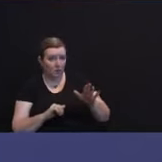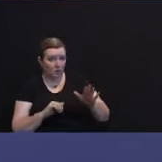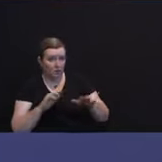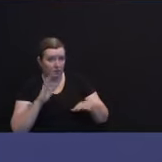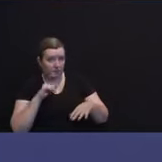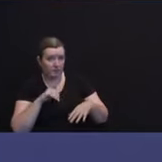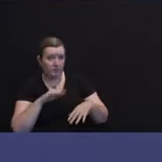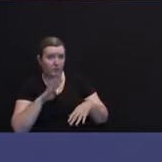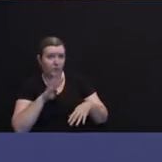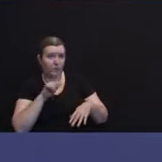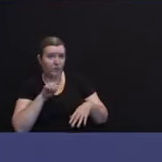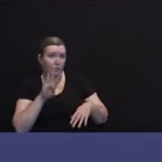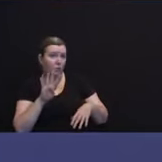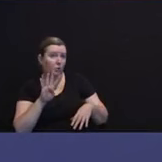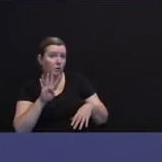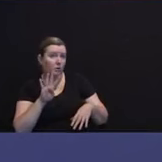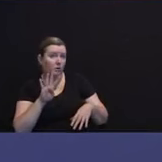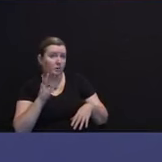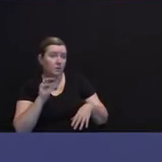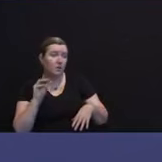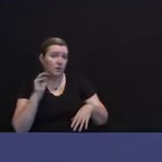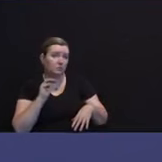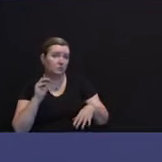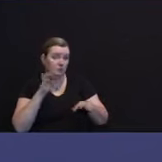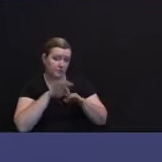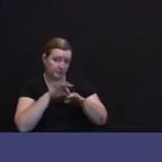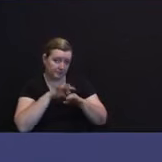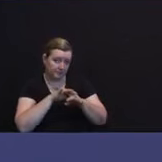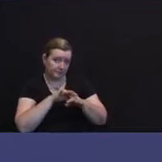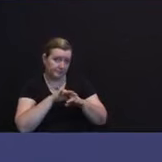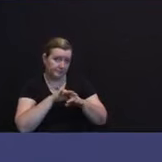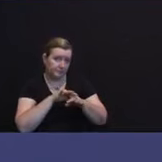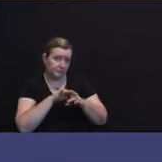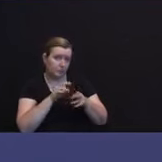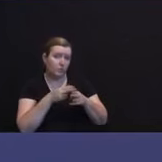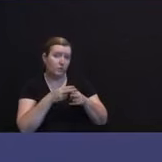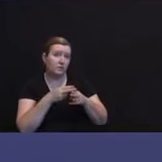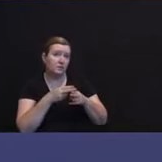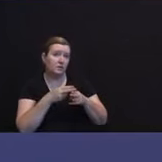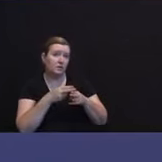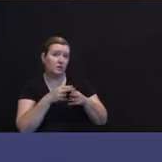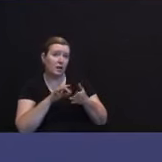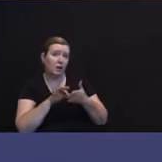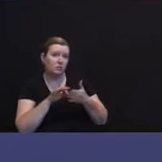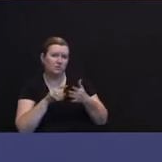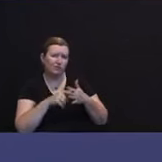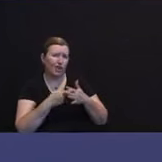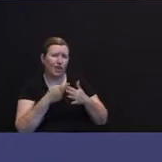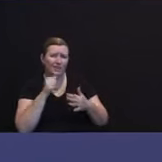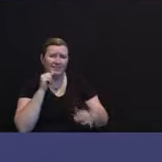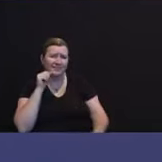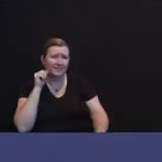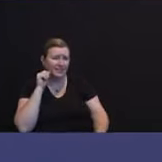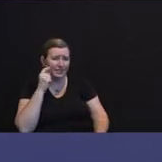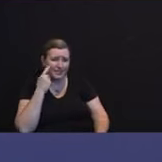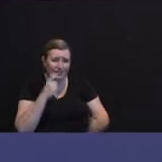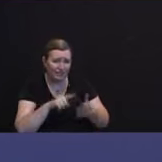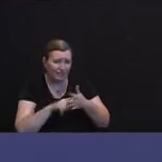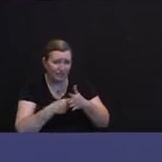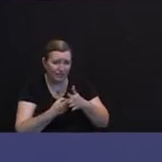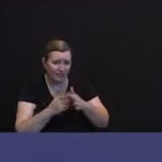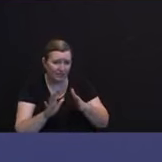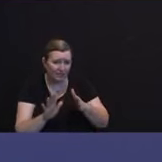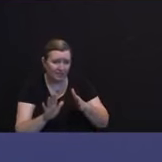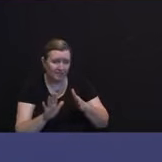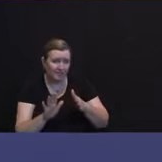but we'll get that for you. Provisionals are being counted only as of yesterday. And so on that one,